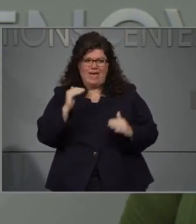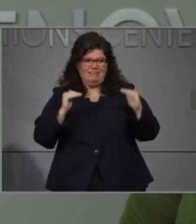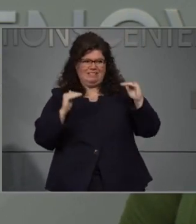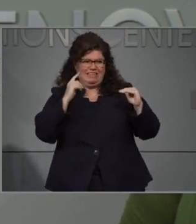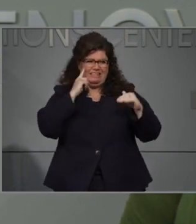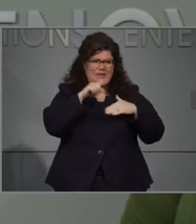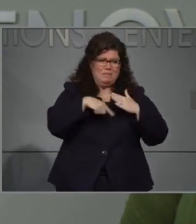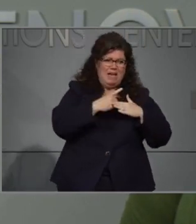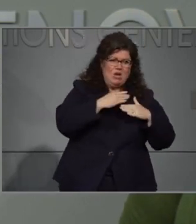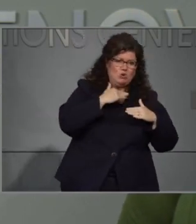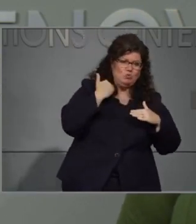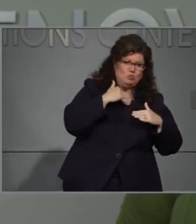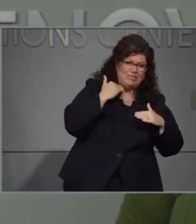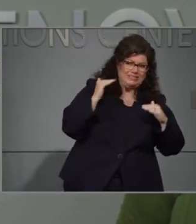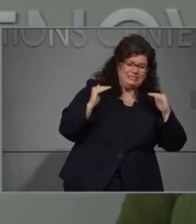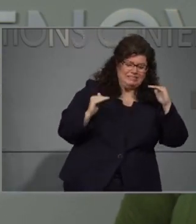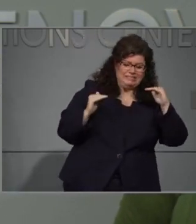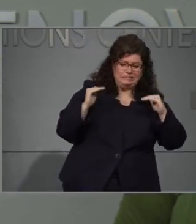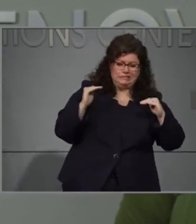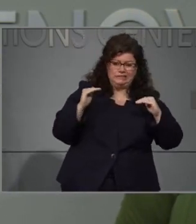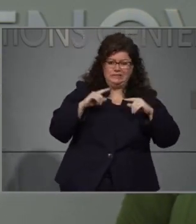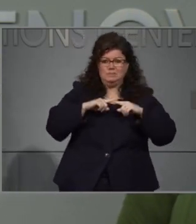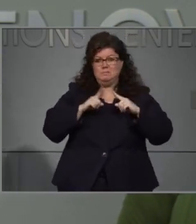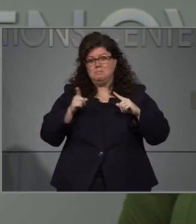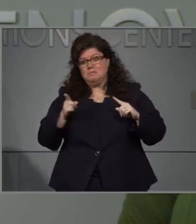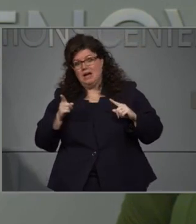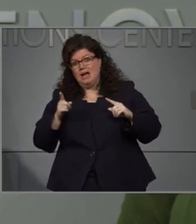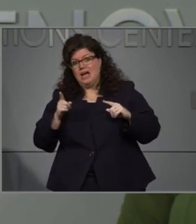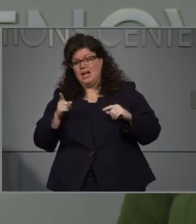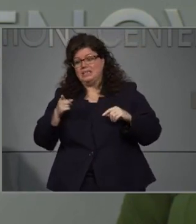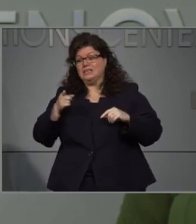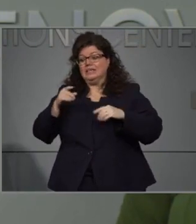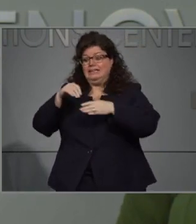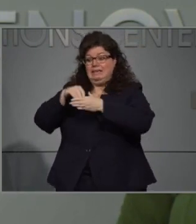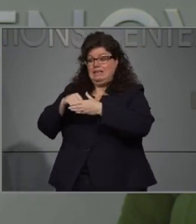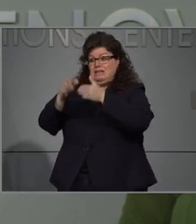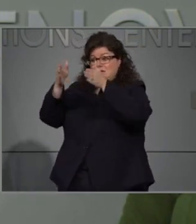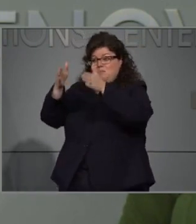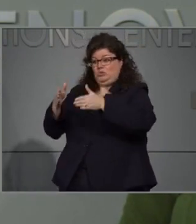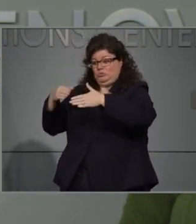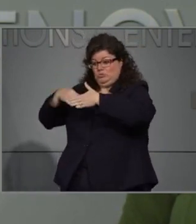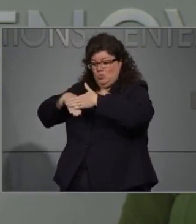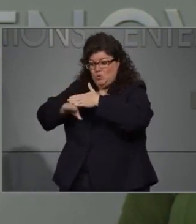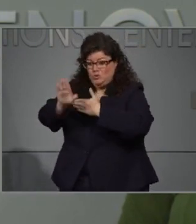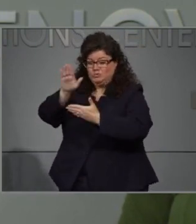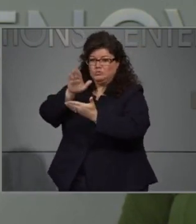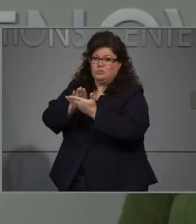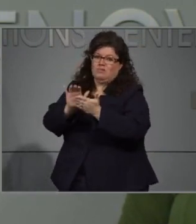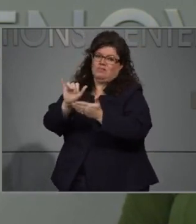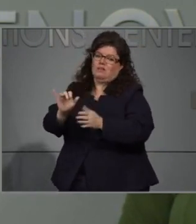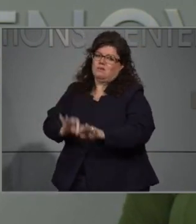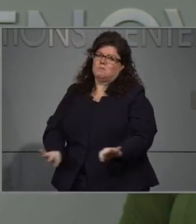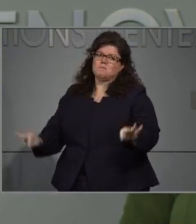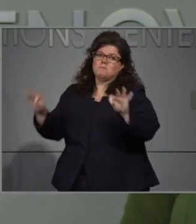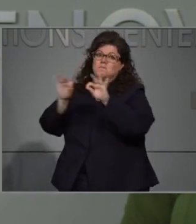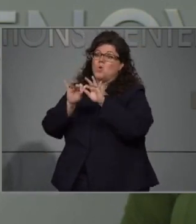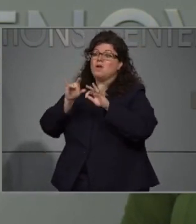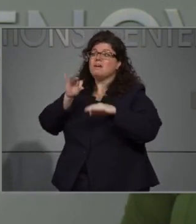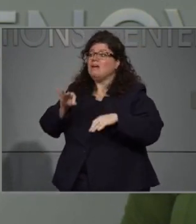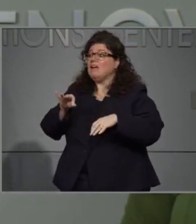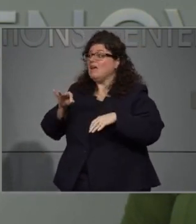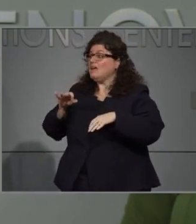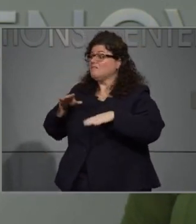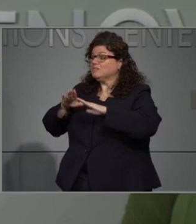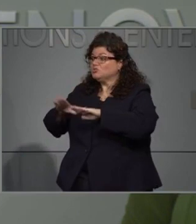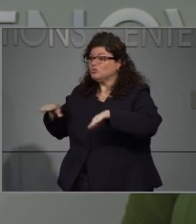risks from COVID-19, but we also know the great benefits from in-person instruction. And we know that missing school causes